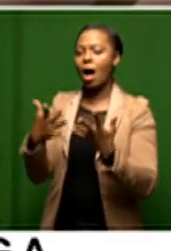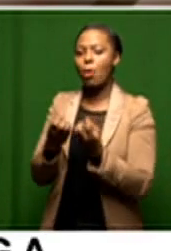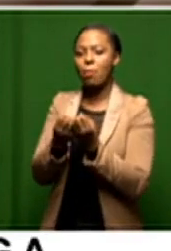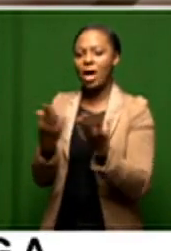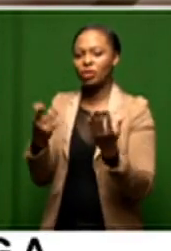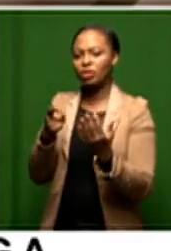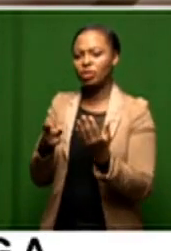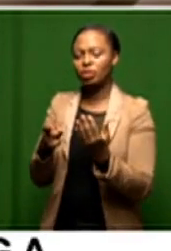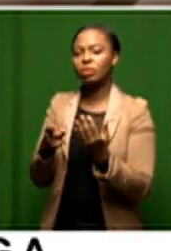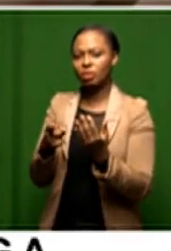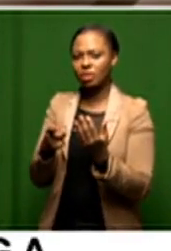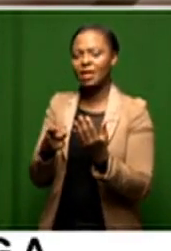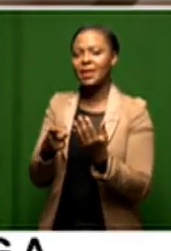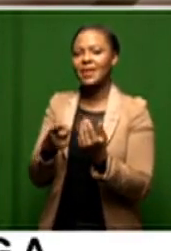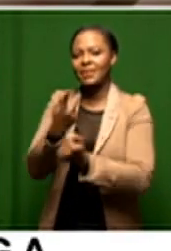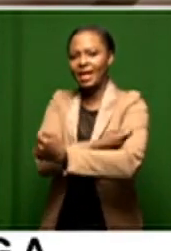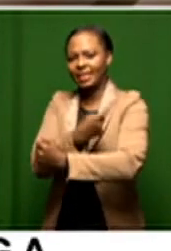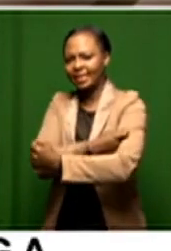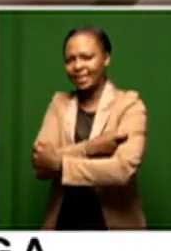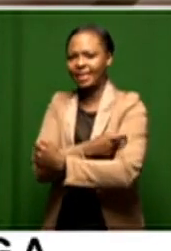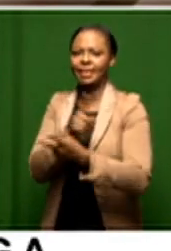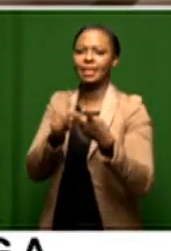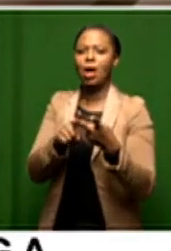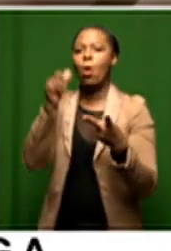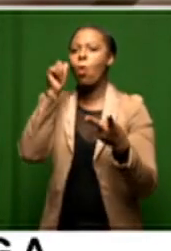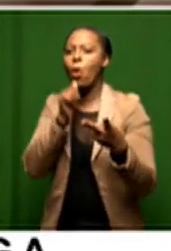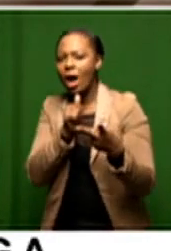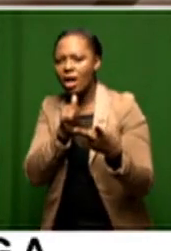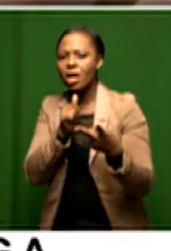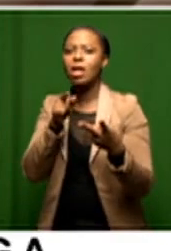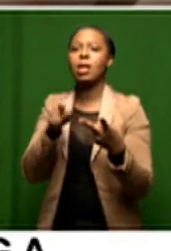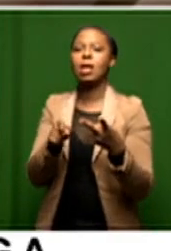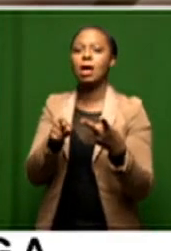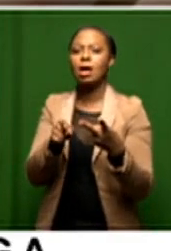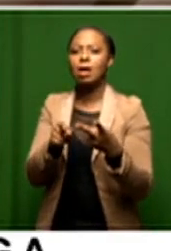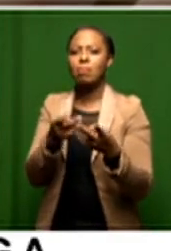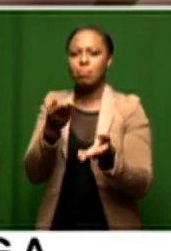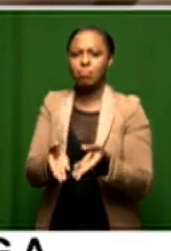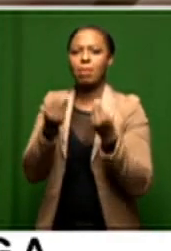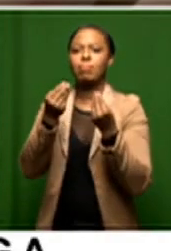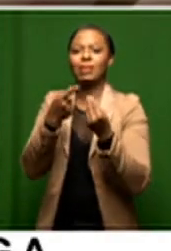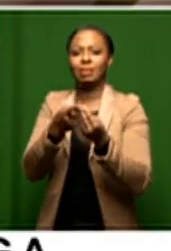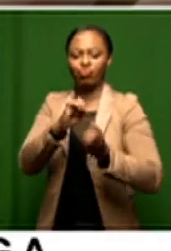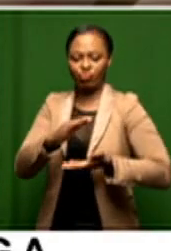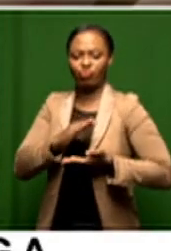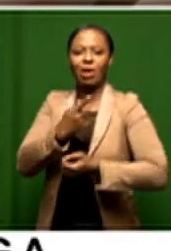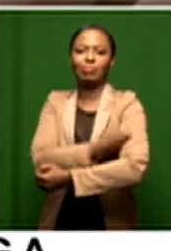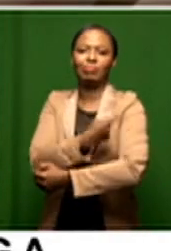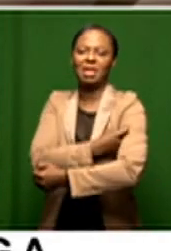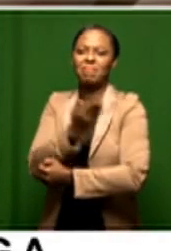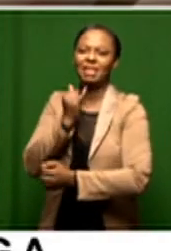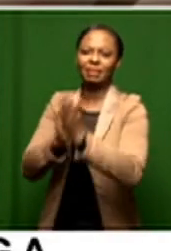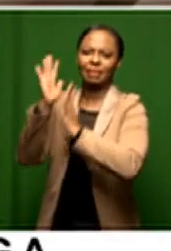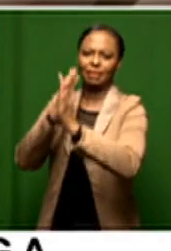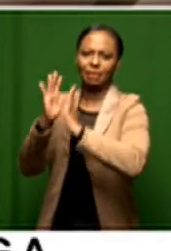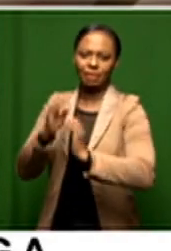vaccine will be acquired, and how and when we are likely to have that administered in South Africa, can you talk us through